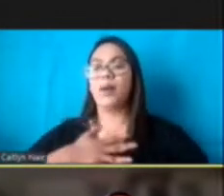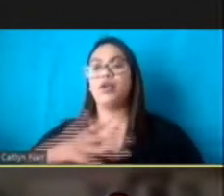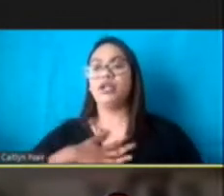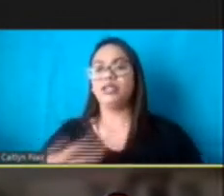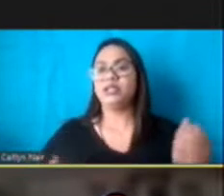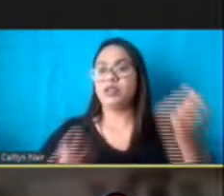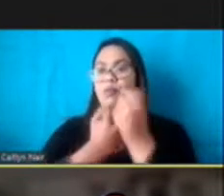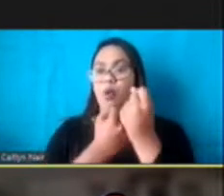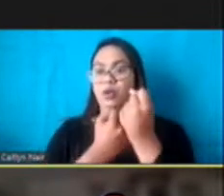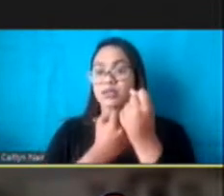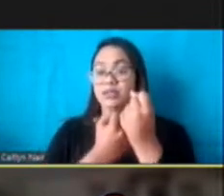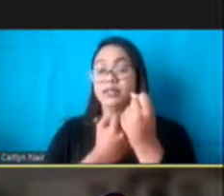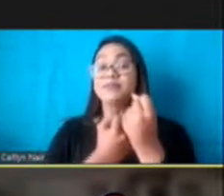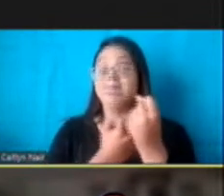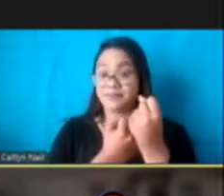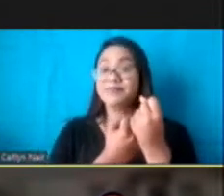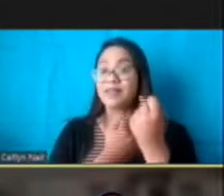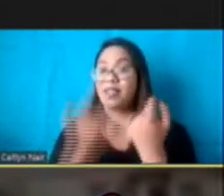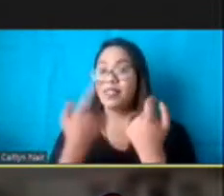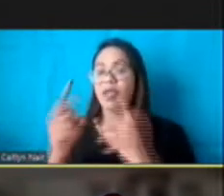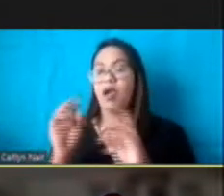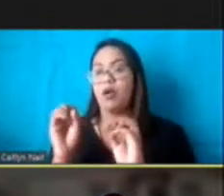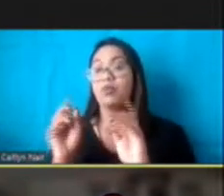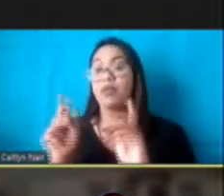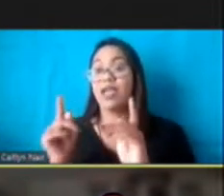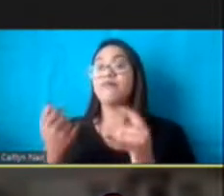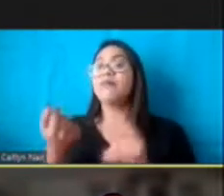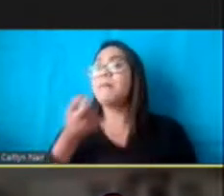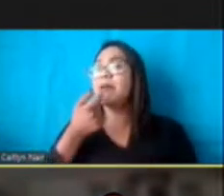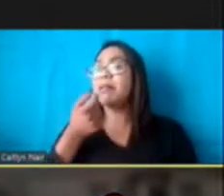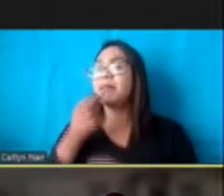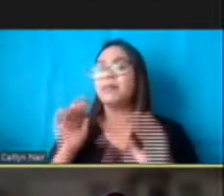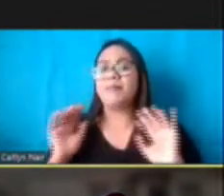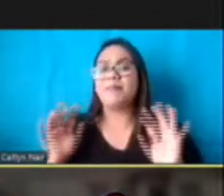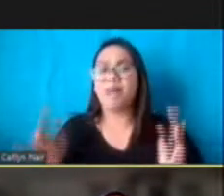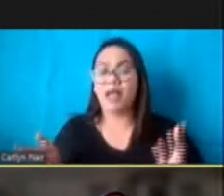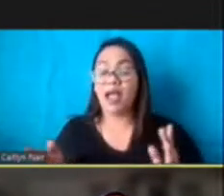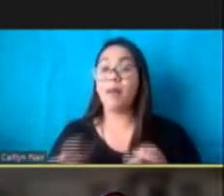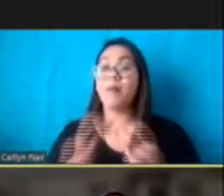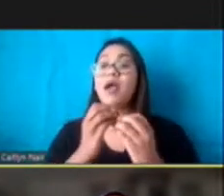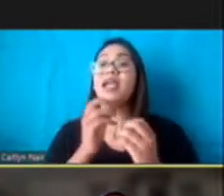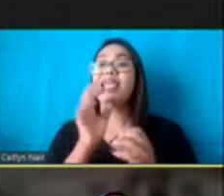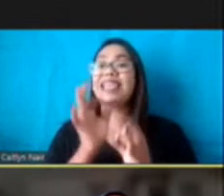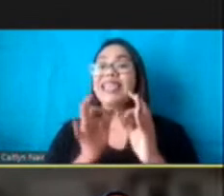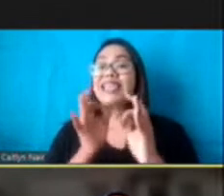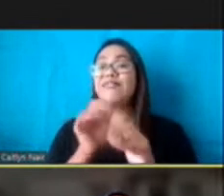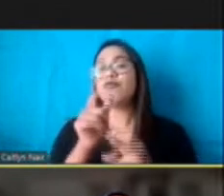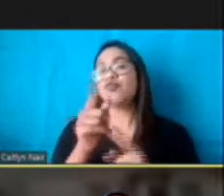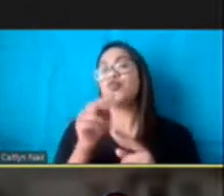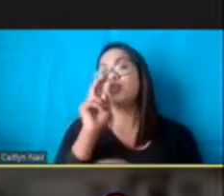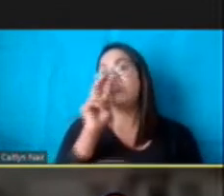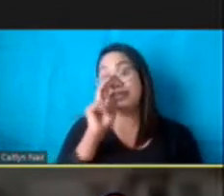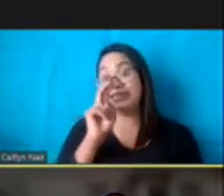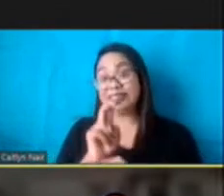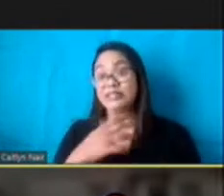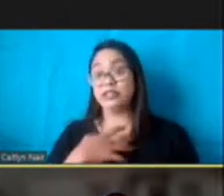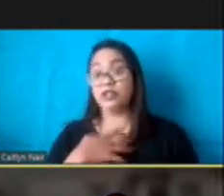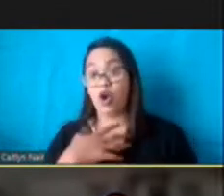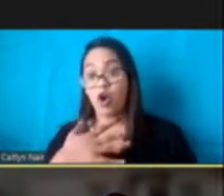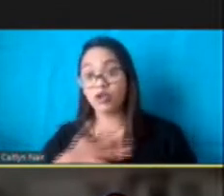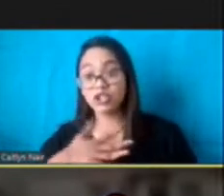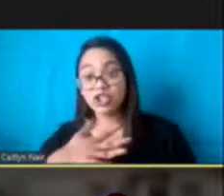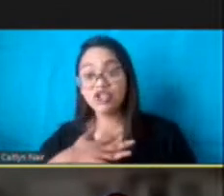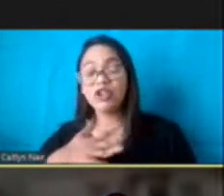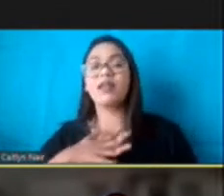terms of general practice, there's less patients who need to be referred for home oxygen where there are such programs available, and less patients being referred